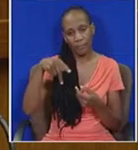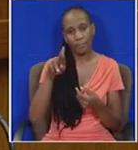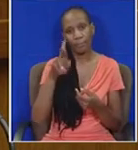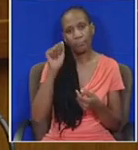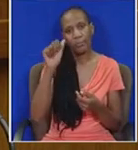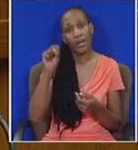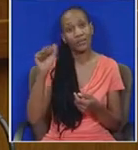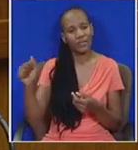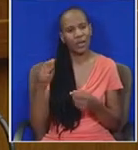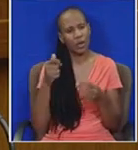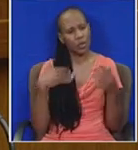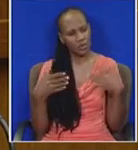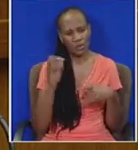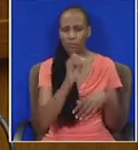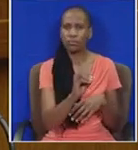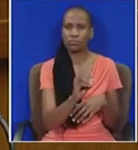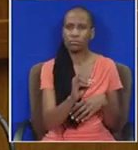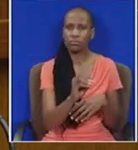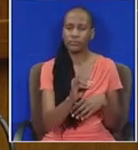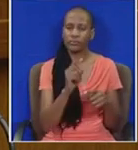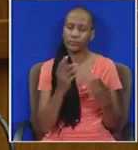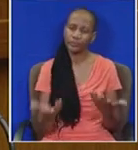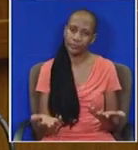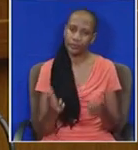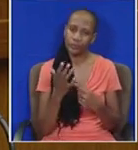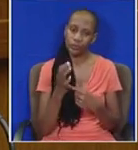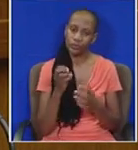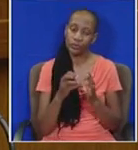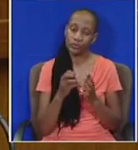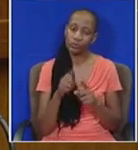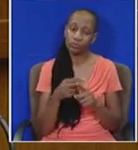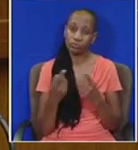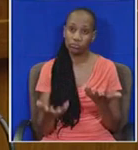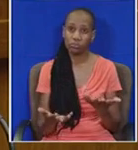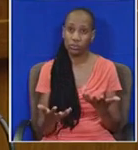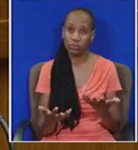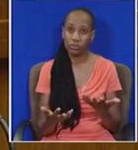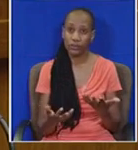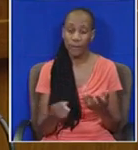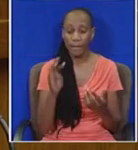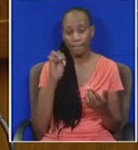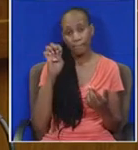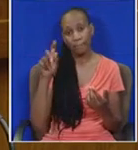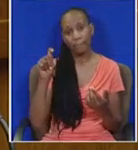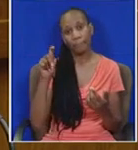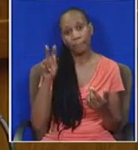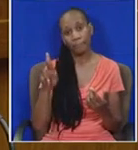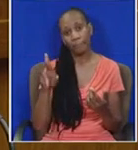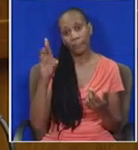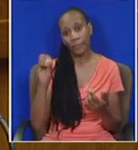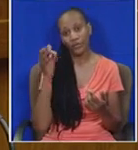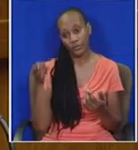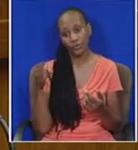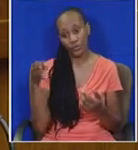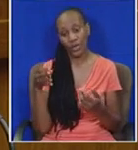also alarming. A typical example of this is the decision taken by Metro Rail Western Cape